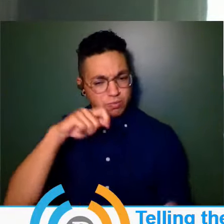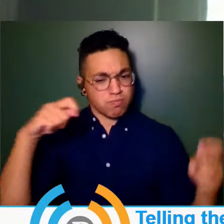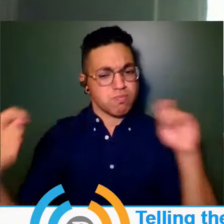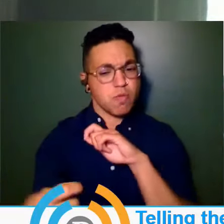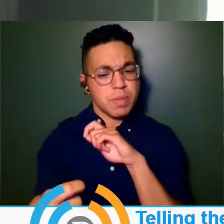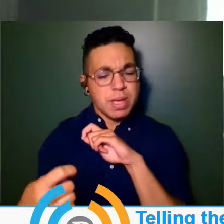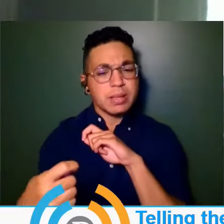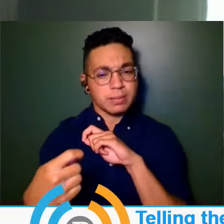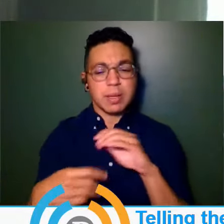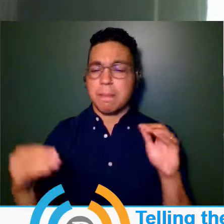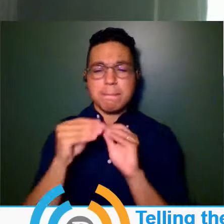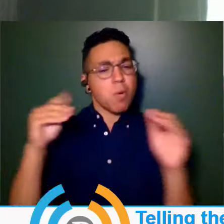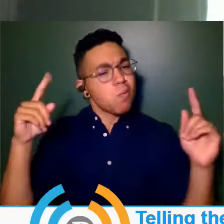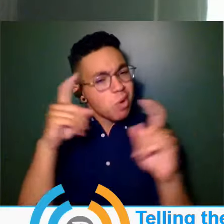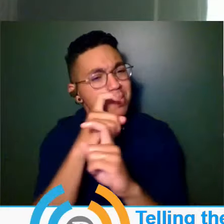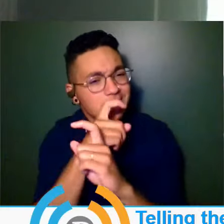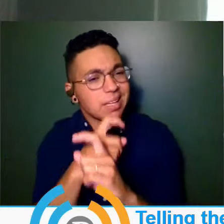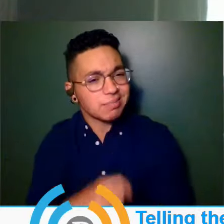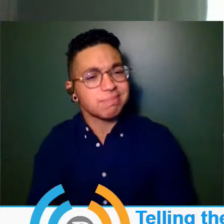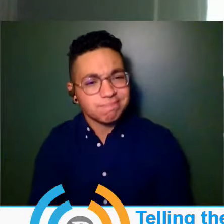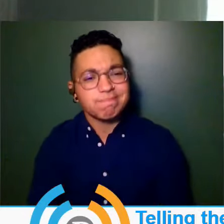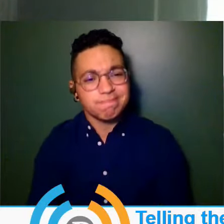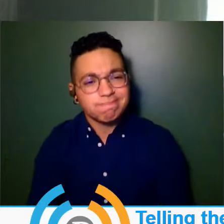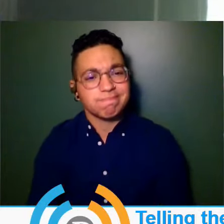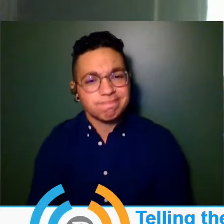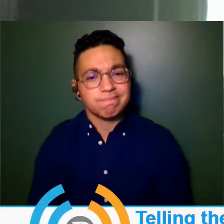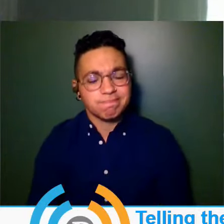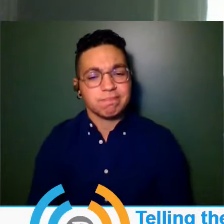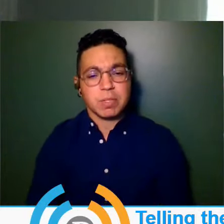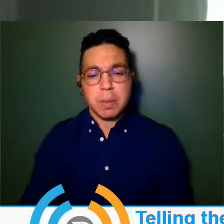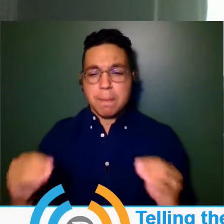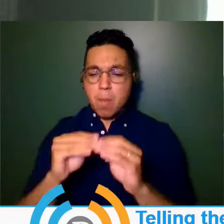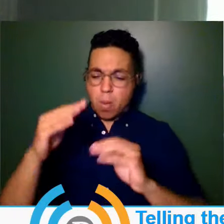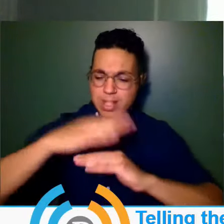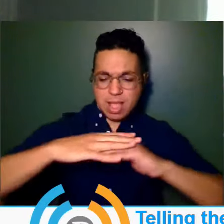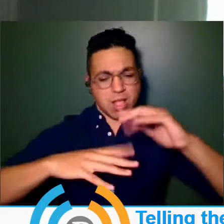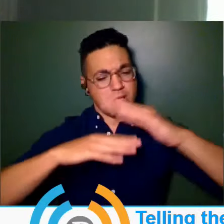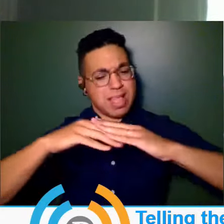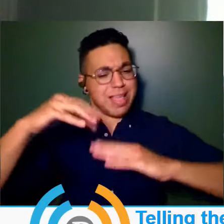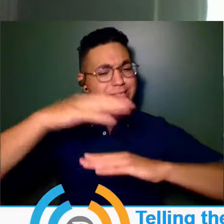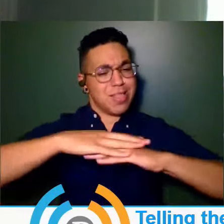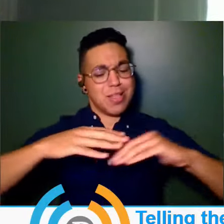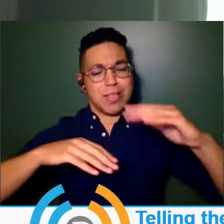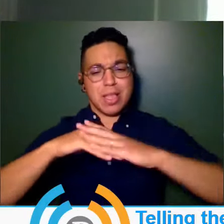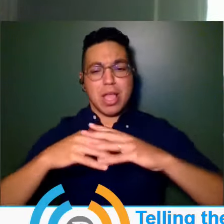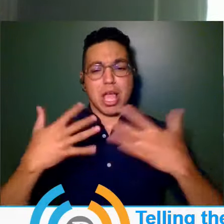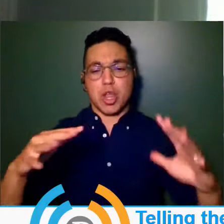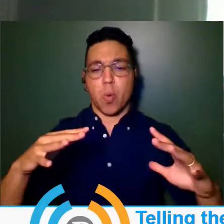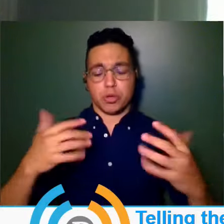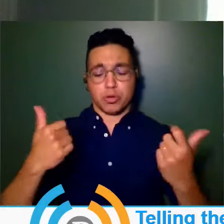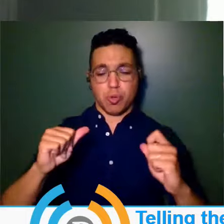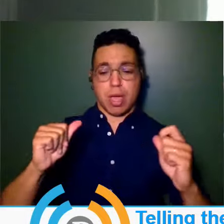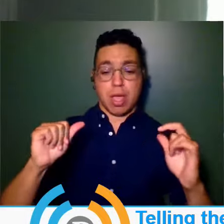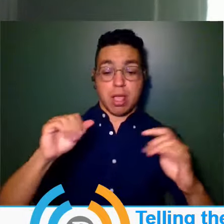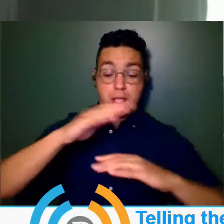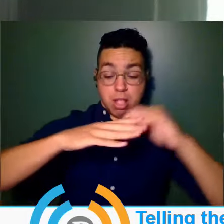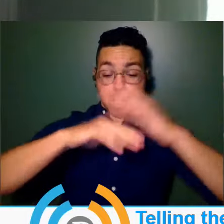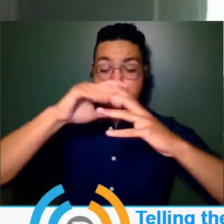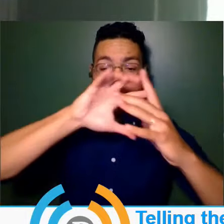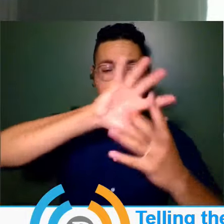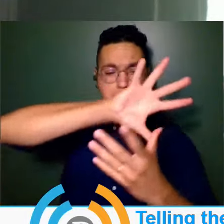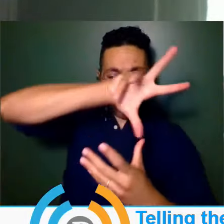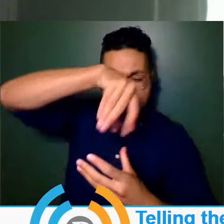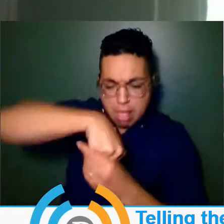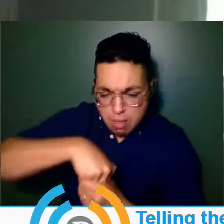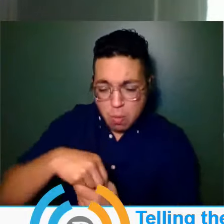more complicated, much more so, more dimensional. I hate to put all that work on a single image.